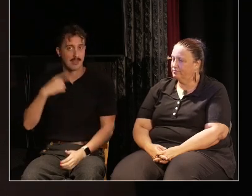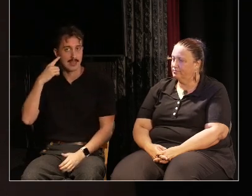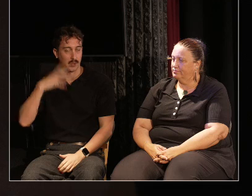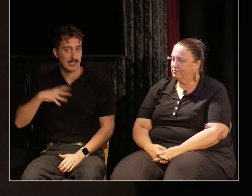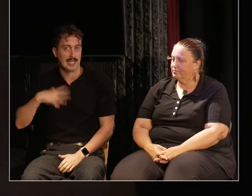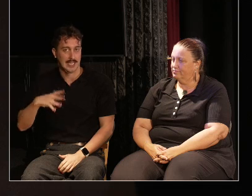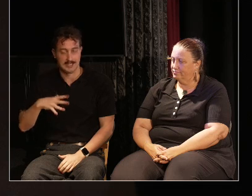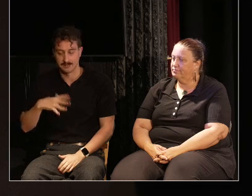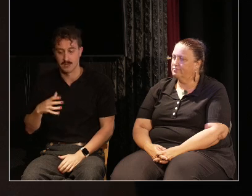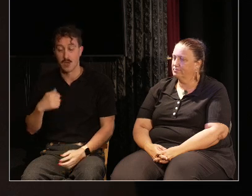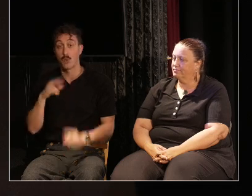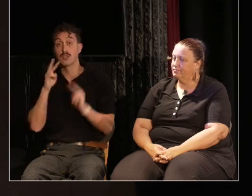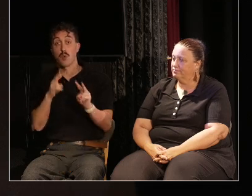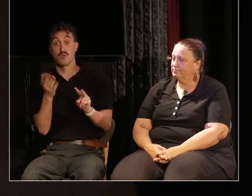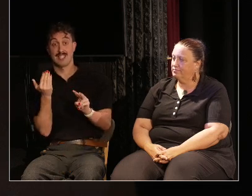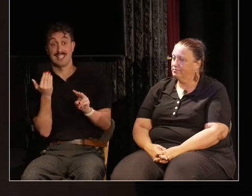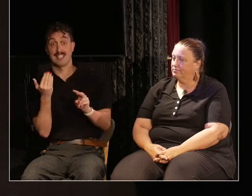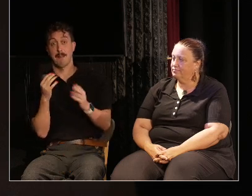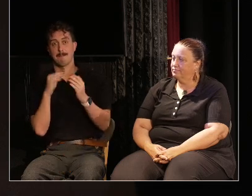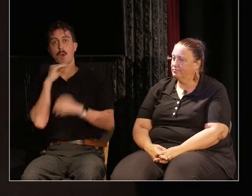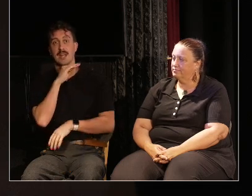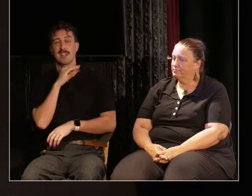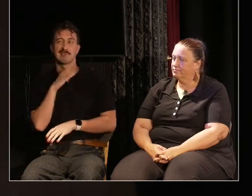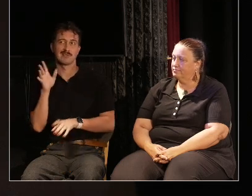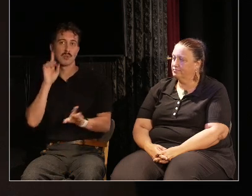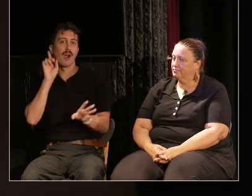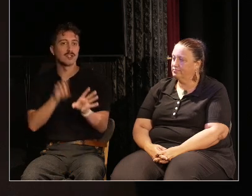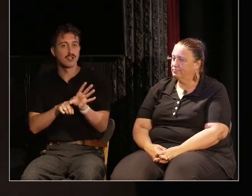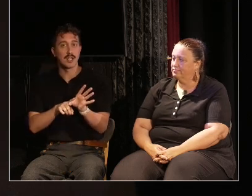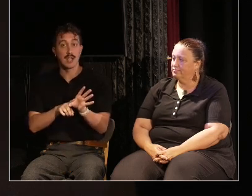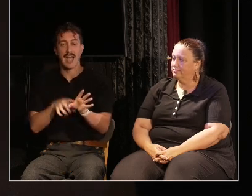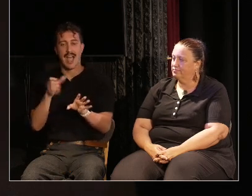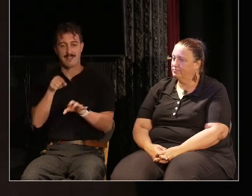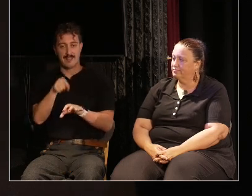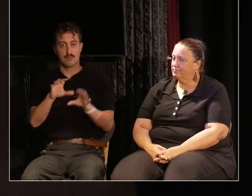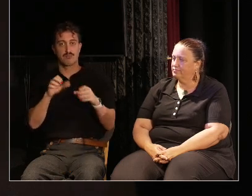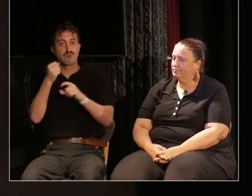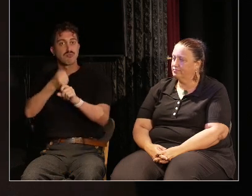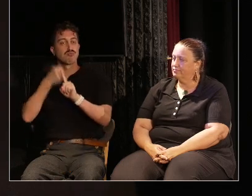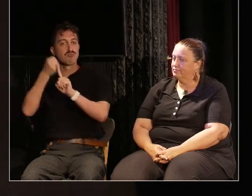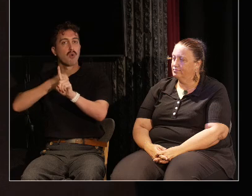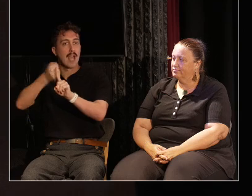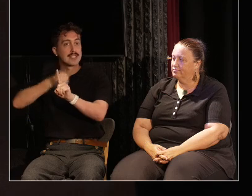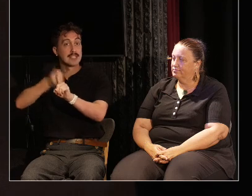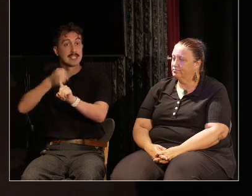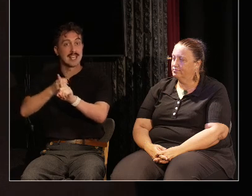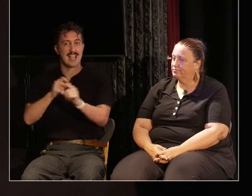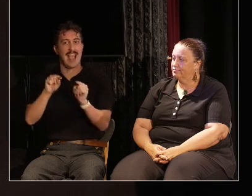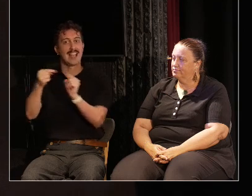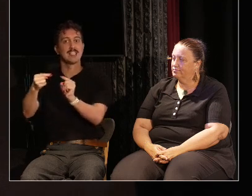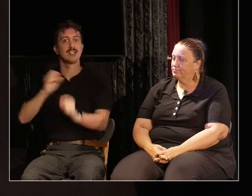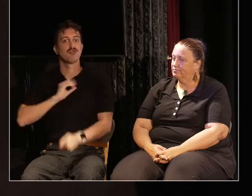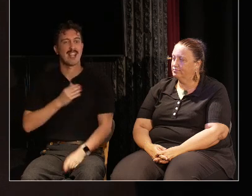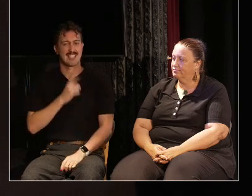that what happened in Melbourne, about a year ago, where they did have that anti-trans protest where people were saying destroy pedo